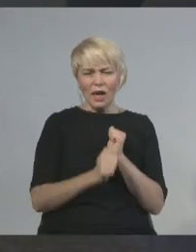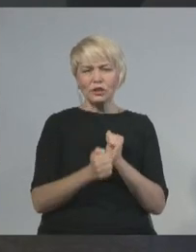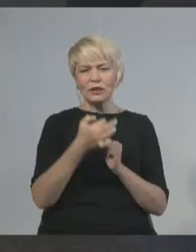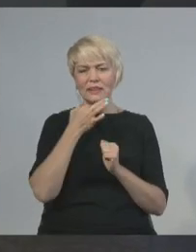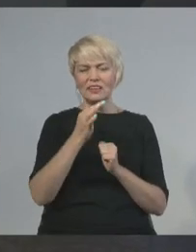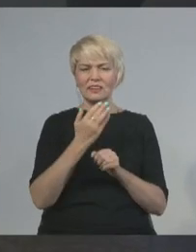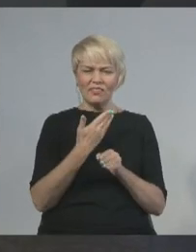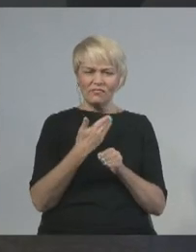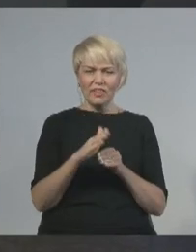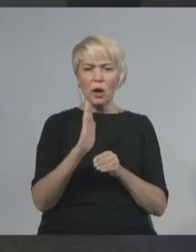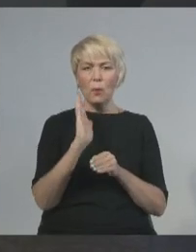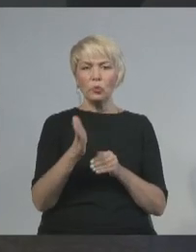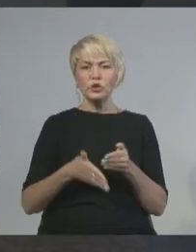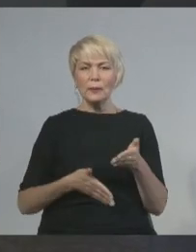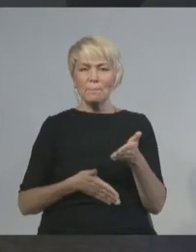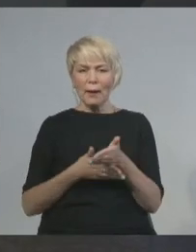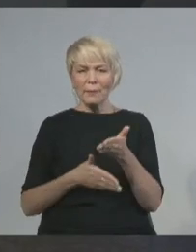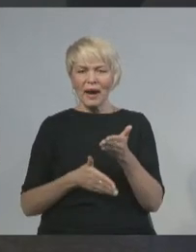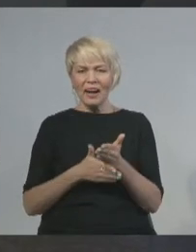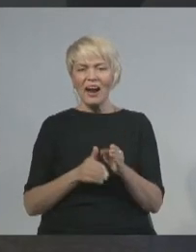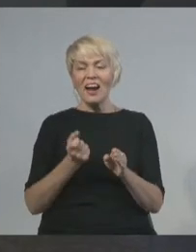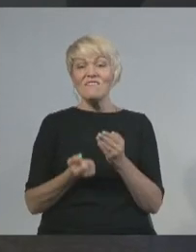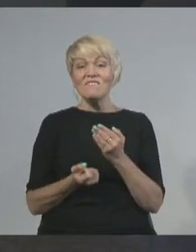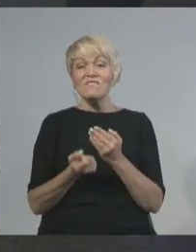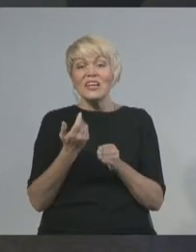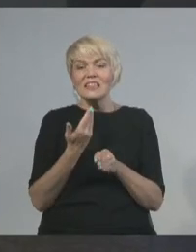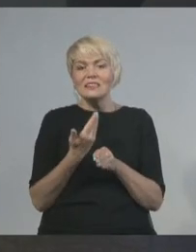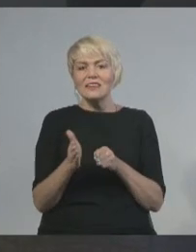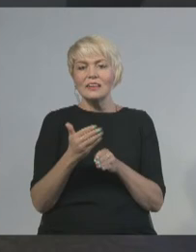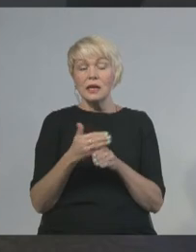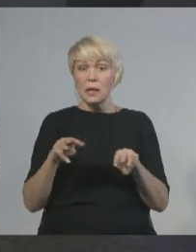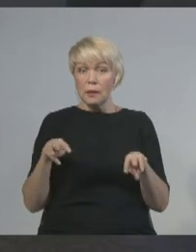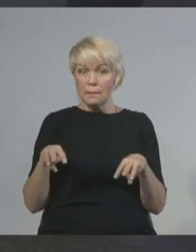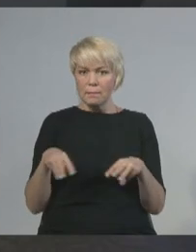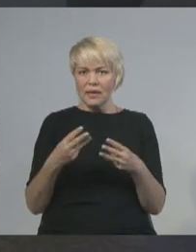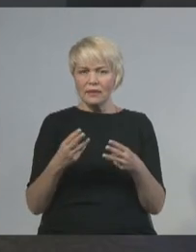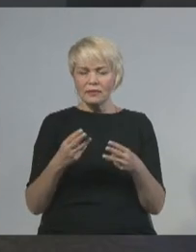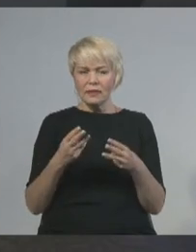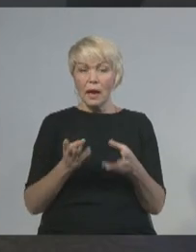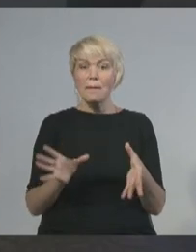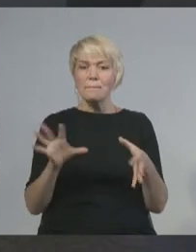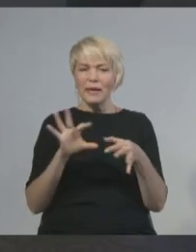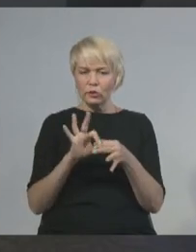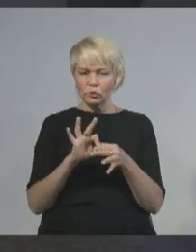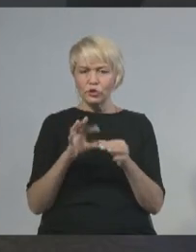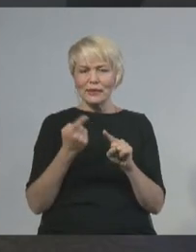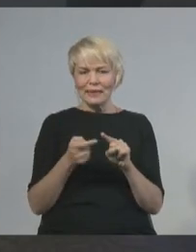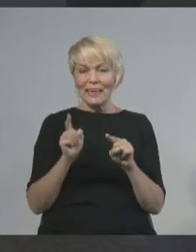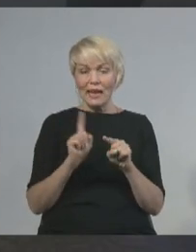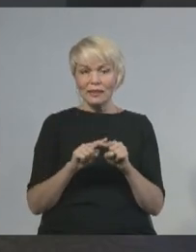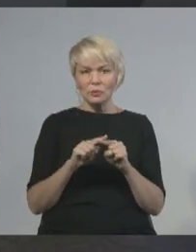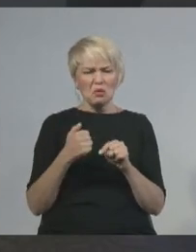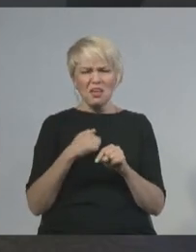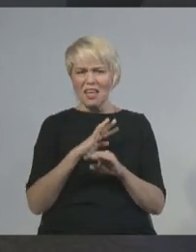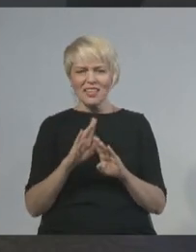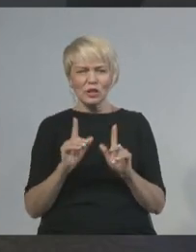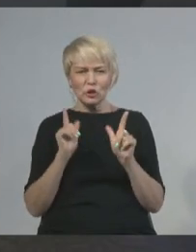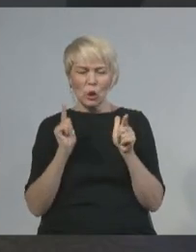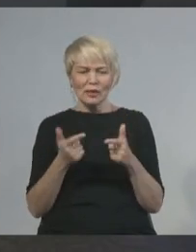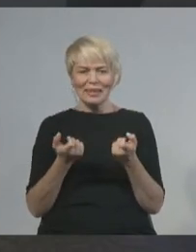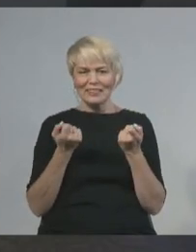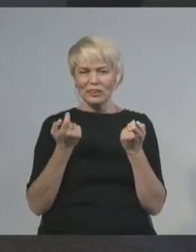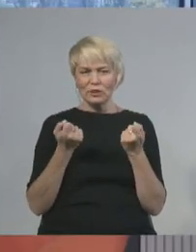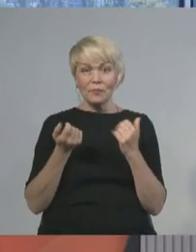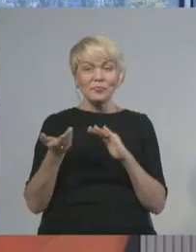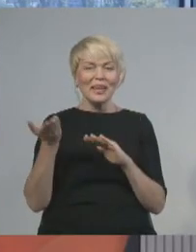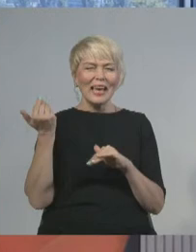that it would also support the population so everyone seems to help others and the media also jumped